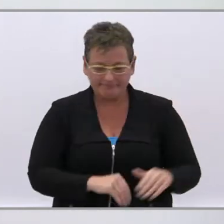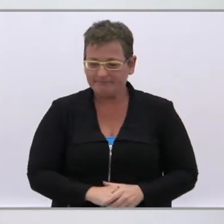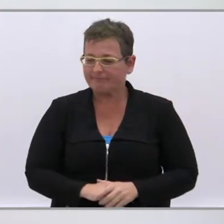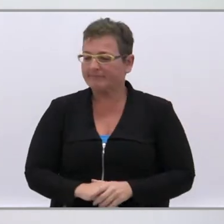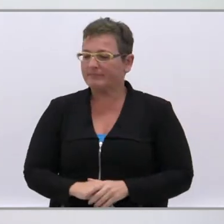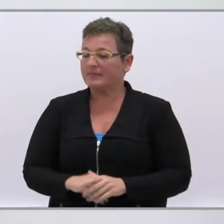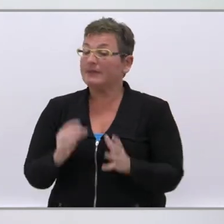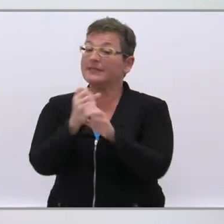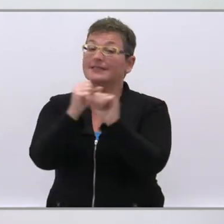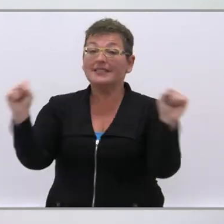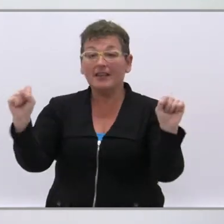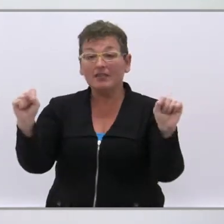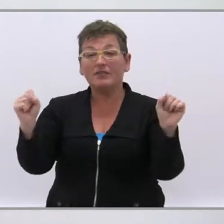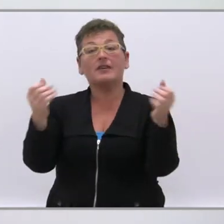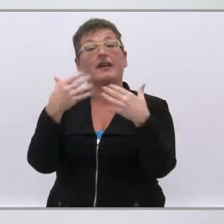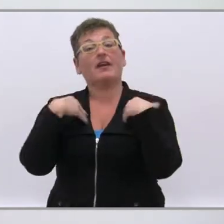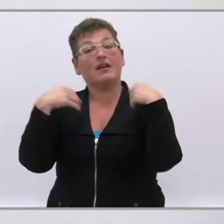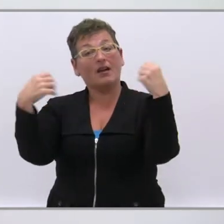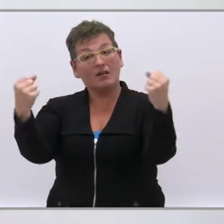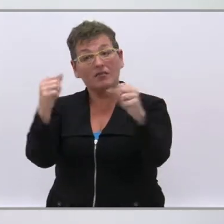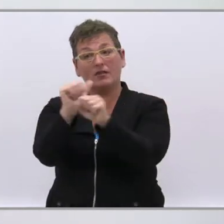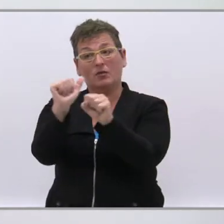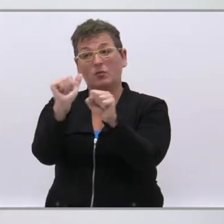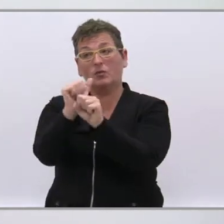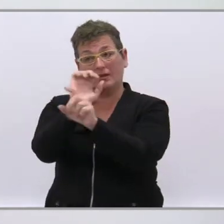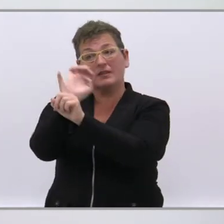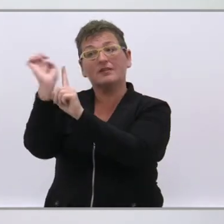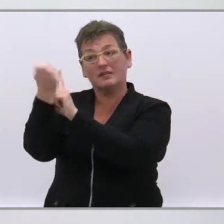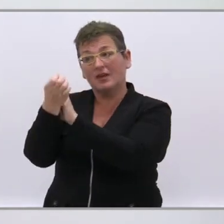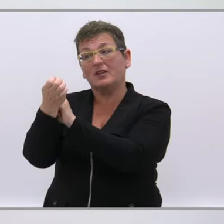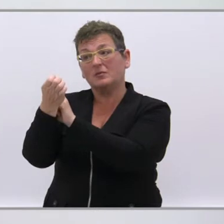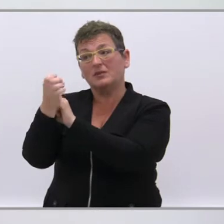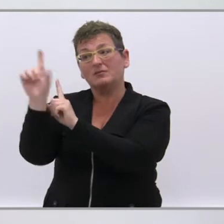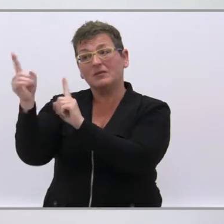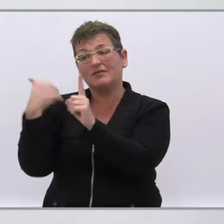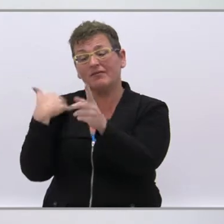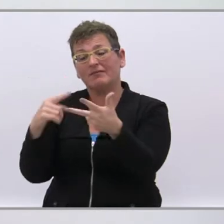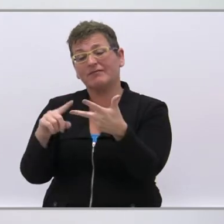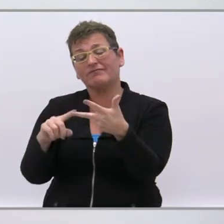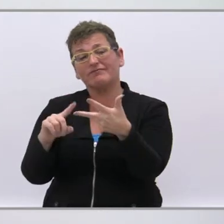Safe and healthy working conditions.